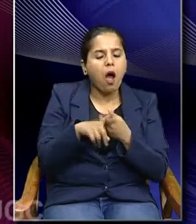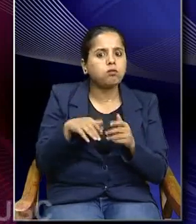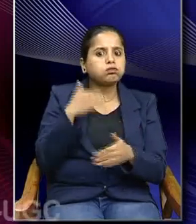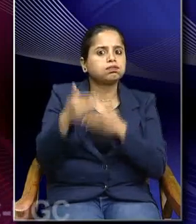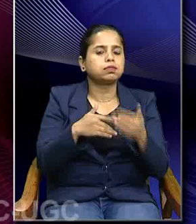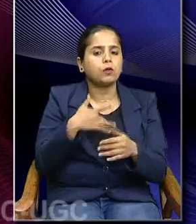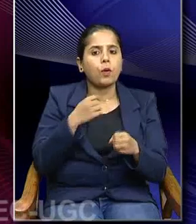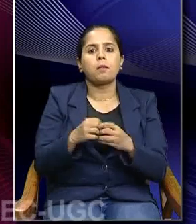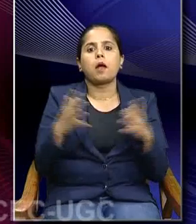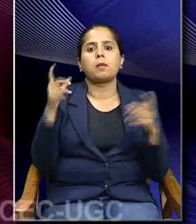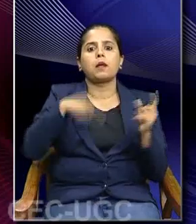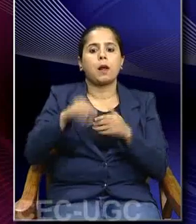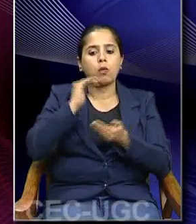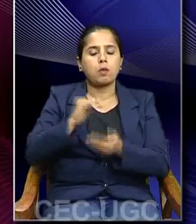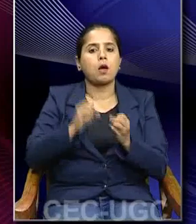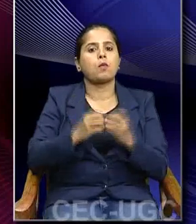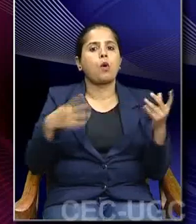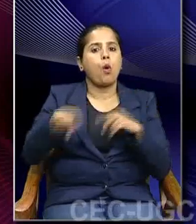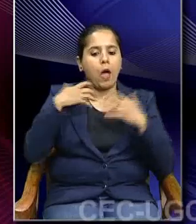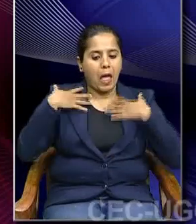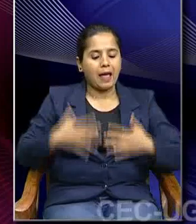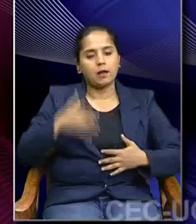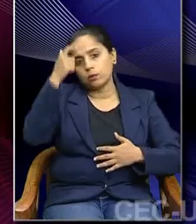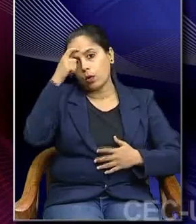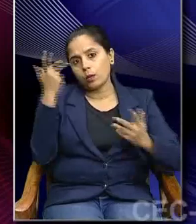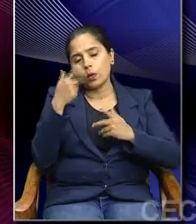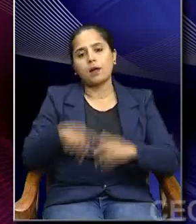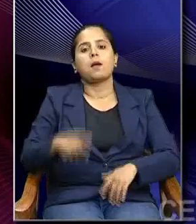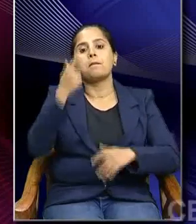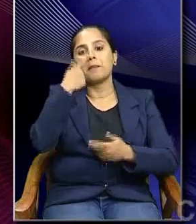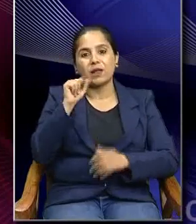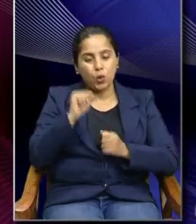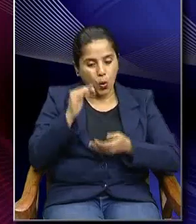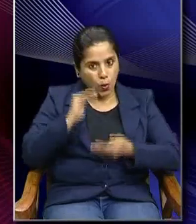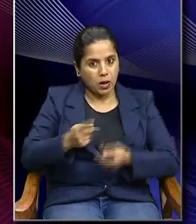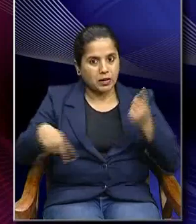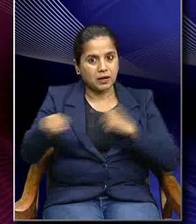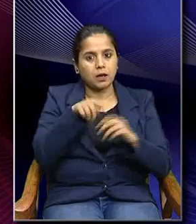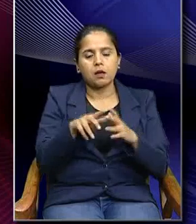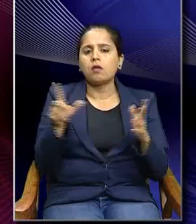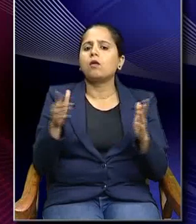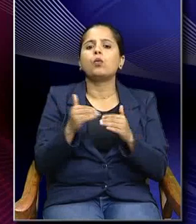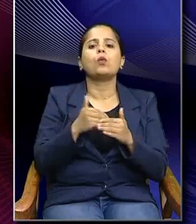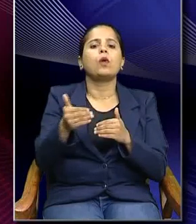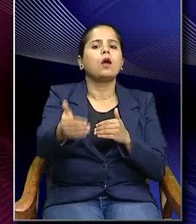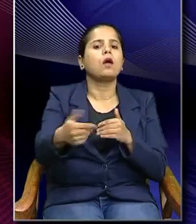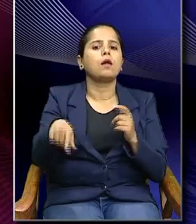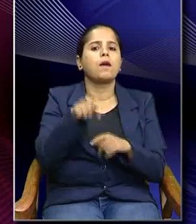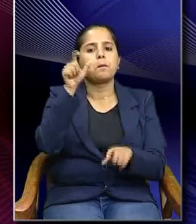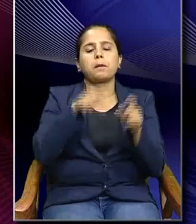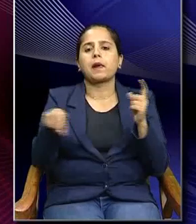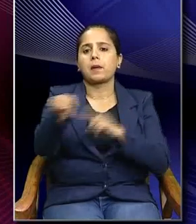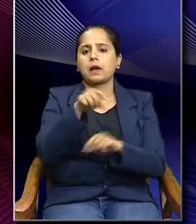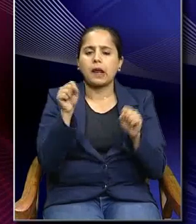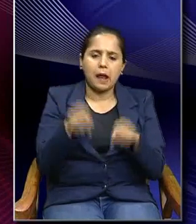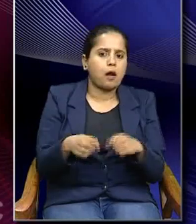of large number of children on their health. So, maternal health becomes a way in which the population